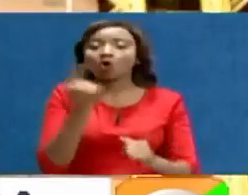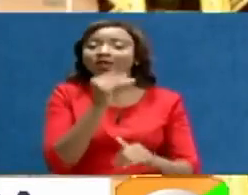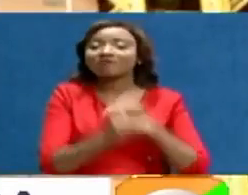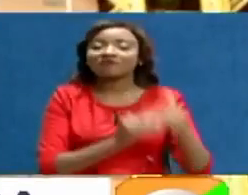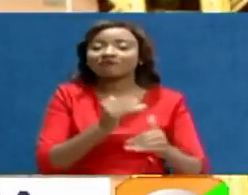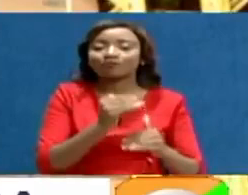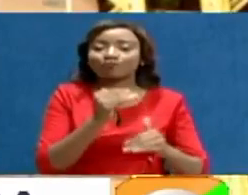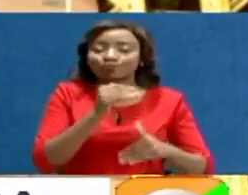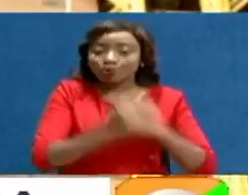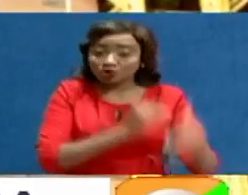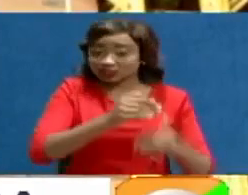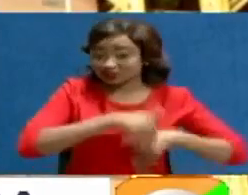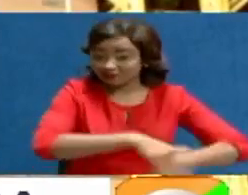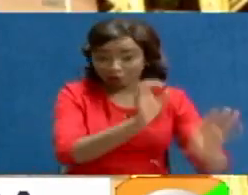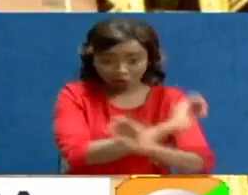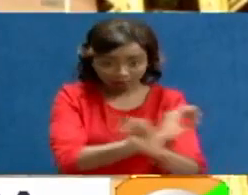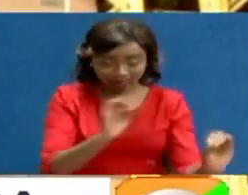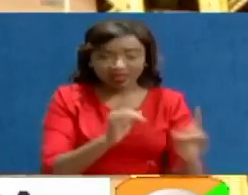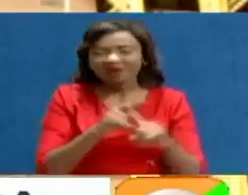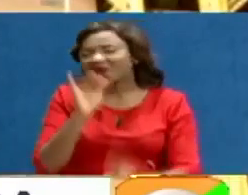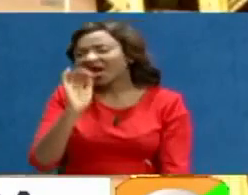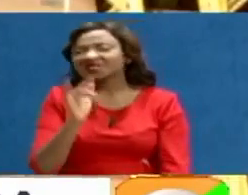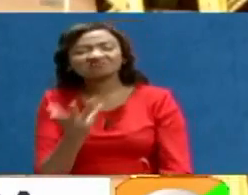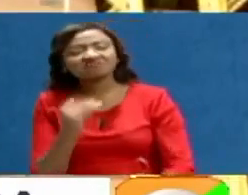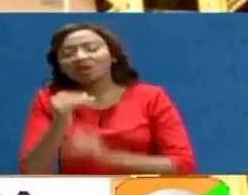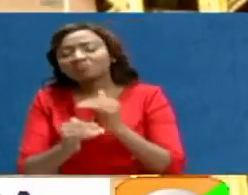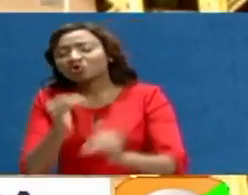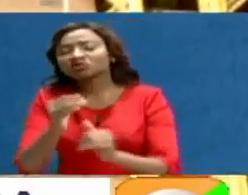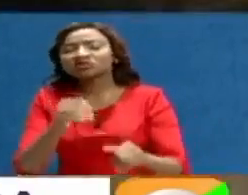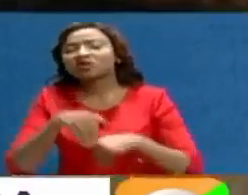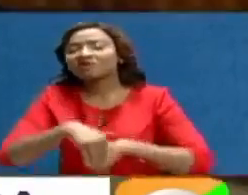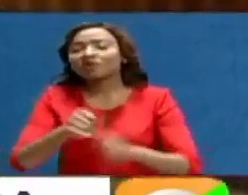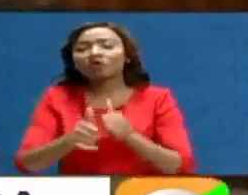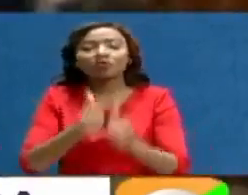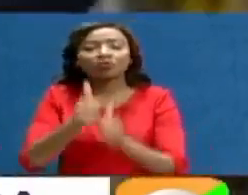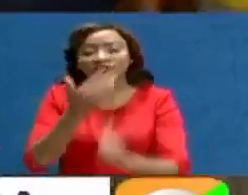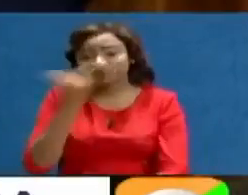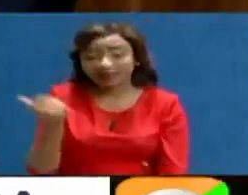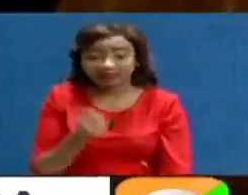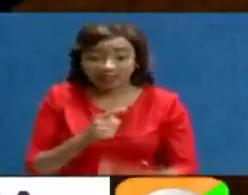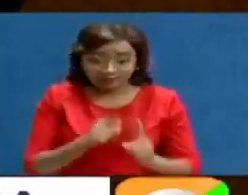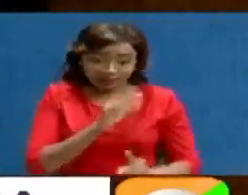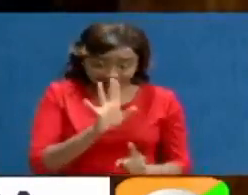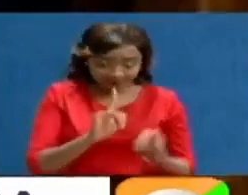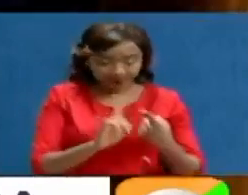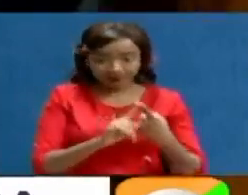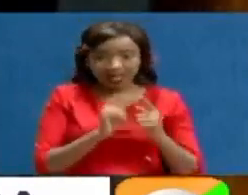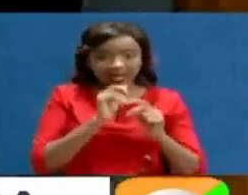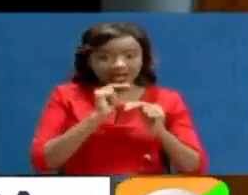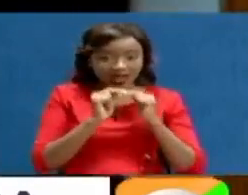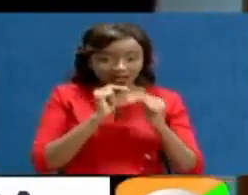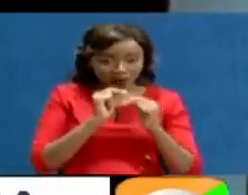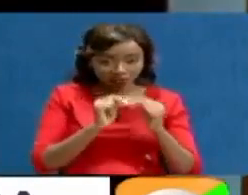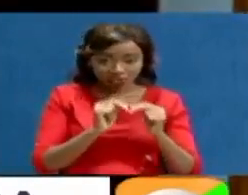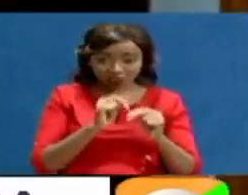what the right procedure should be. According to Edward Buluma, the acting procurement officer at KEMSA, negotiations begin after goods have